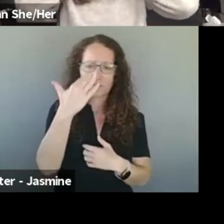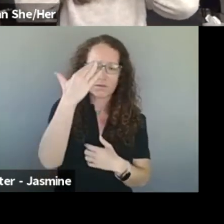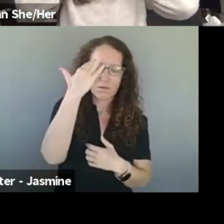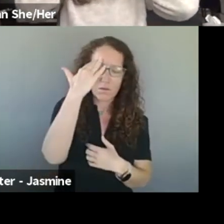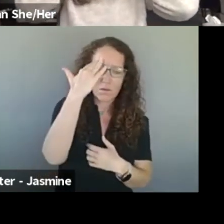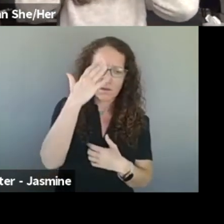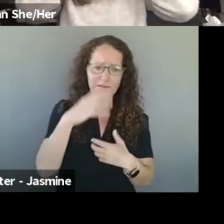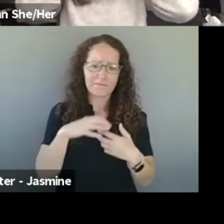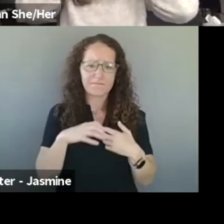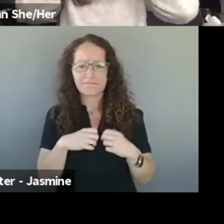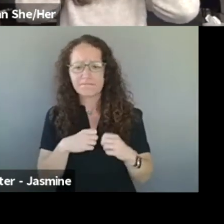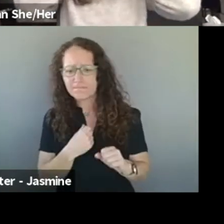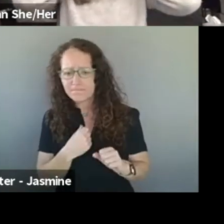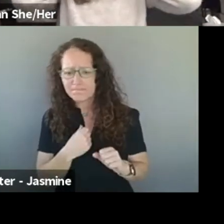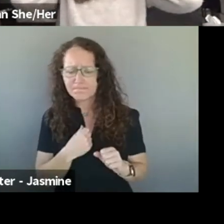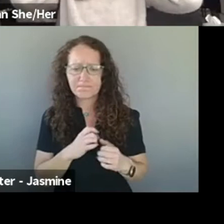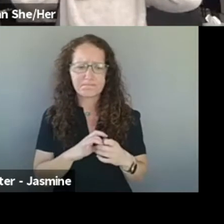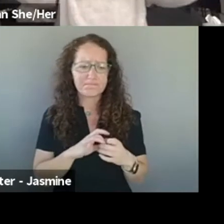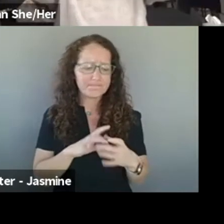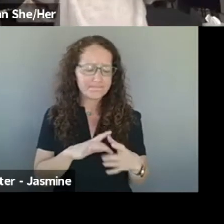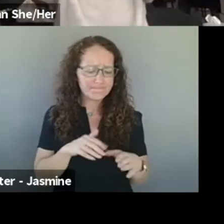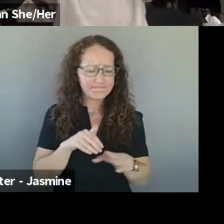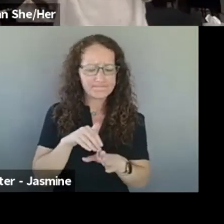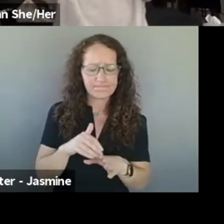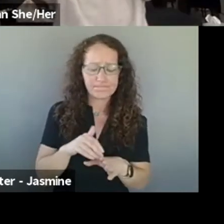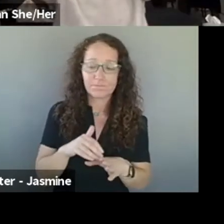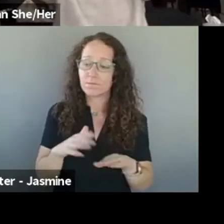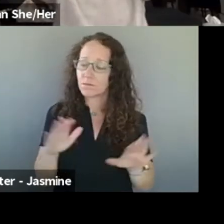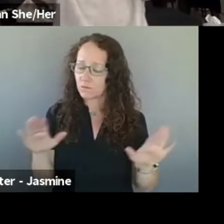It's all welcome here in this space.